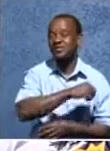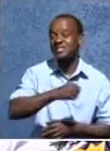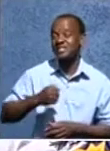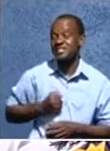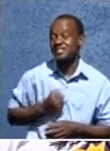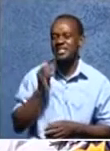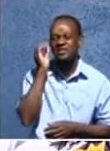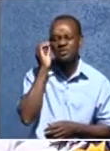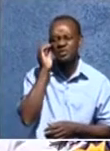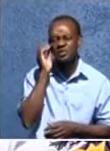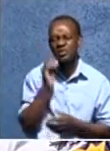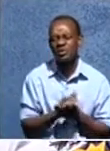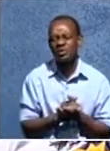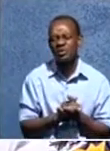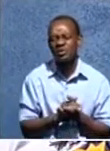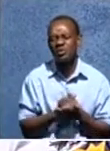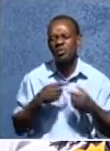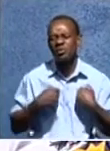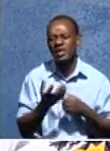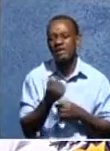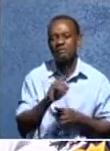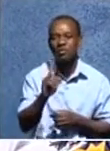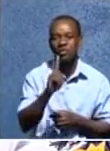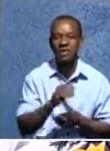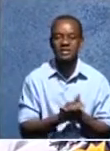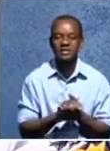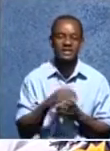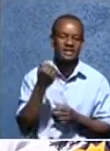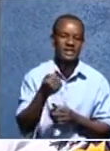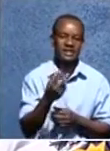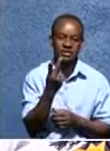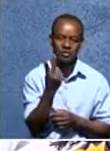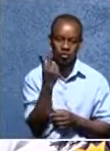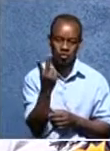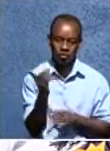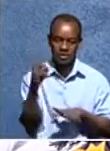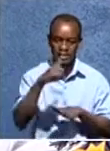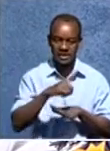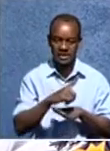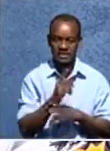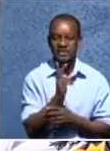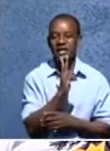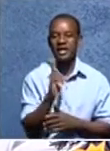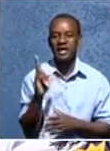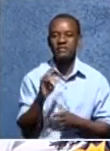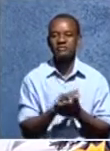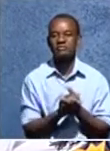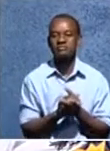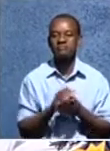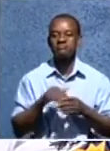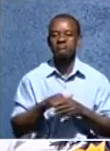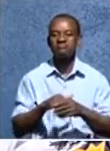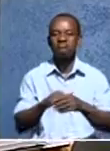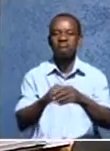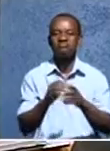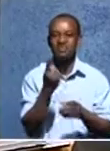used to. And after that, there would be 2 days of adventure trip, whereby the people will be taken on a one night, to